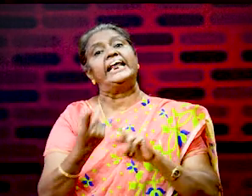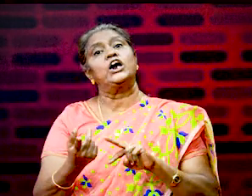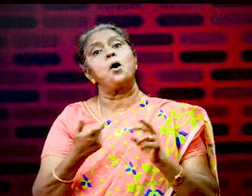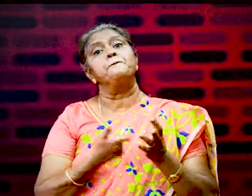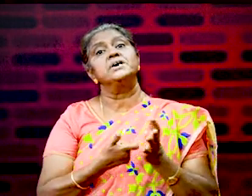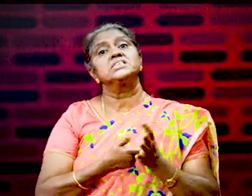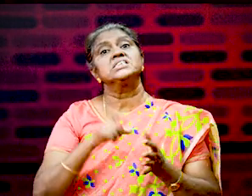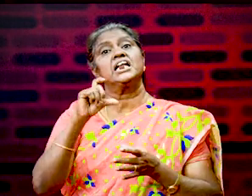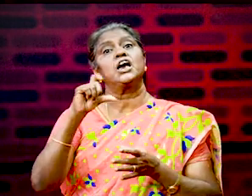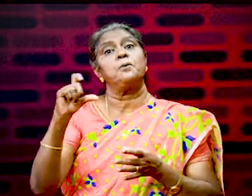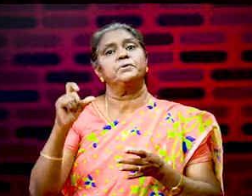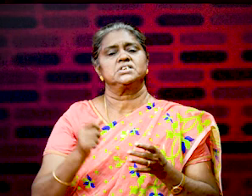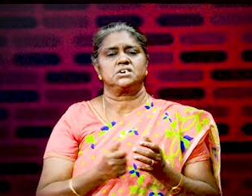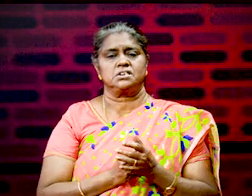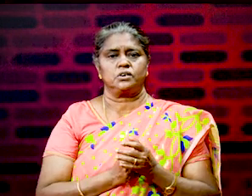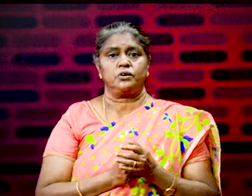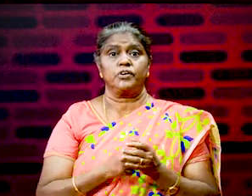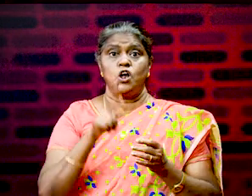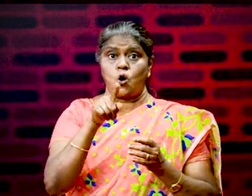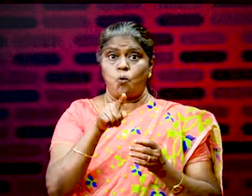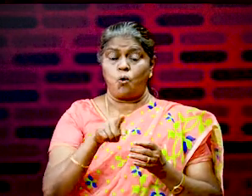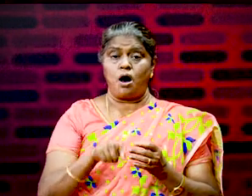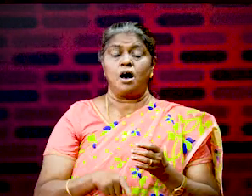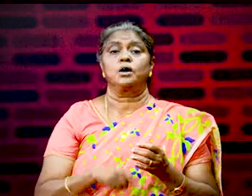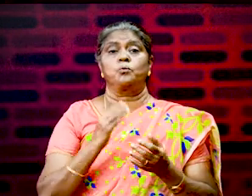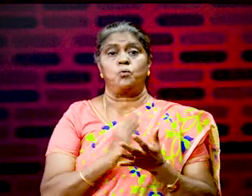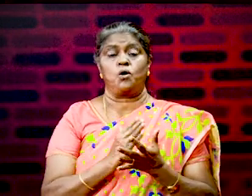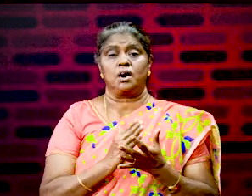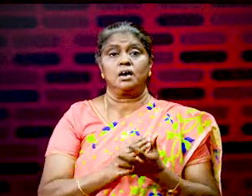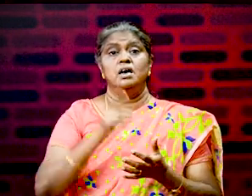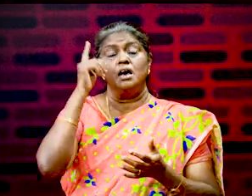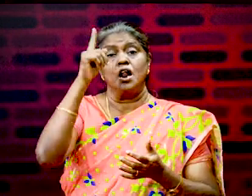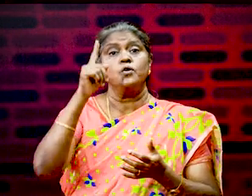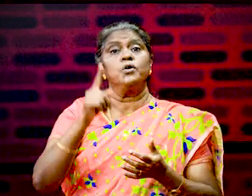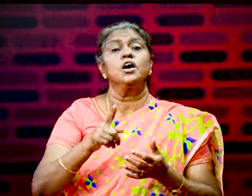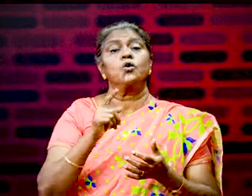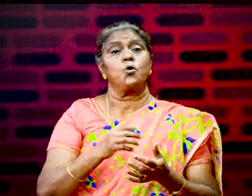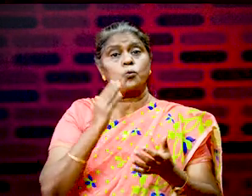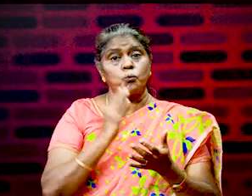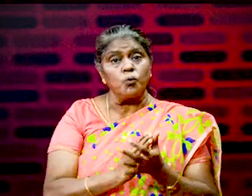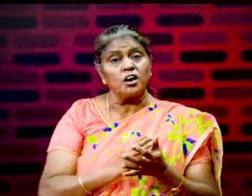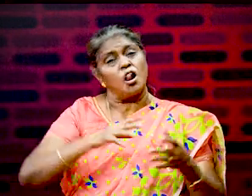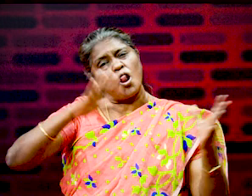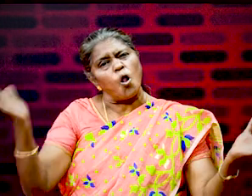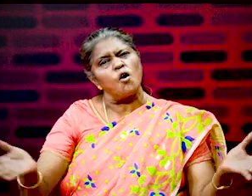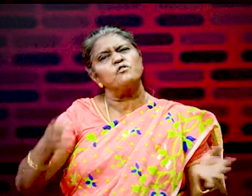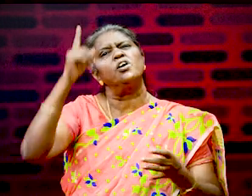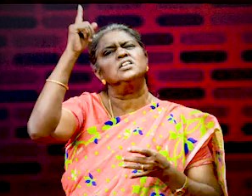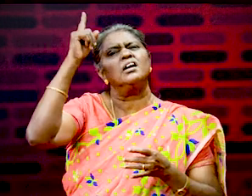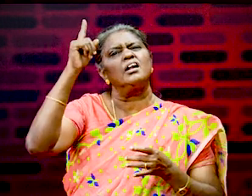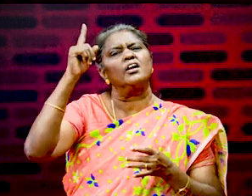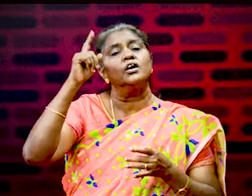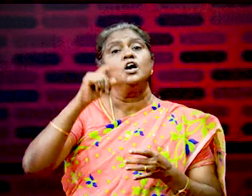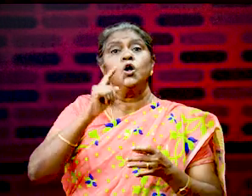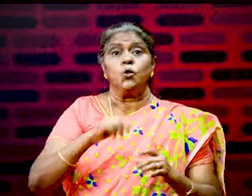You have worked a lot for the Lord. You have given a lot for the Lord. You have spent all your lifetime for the Lord and for